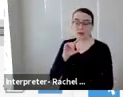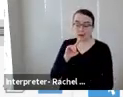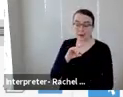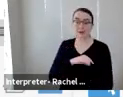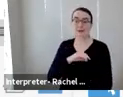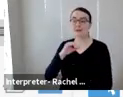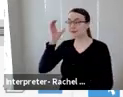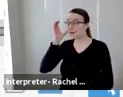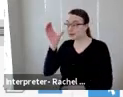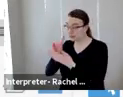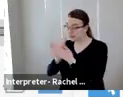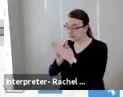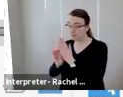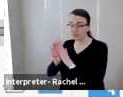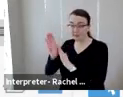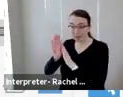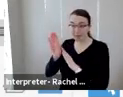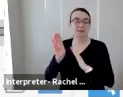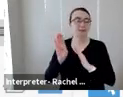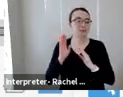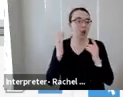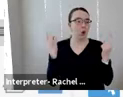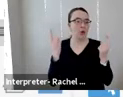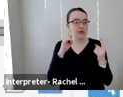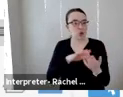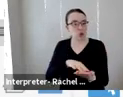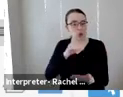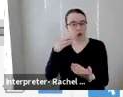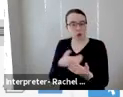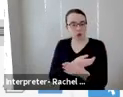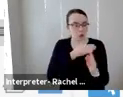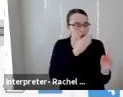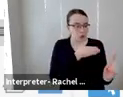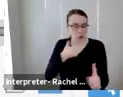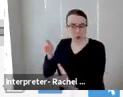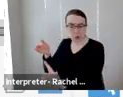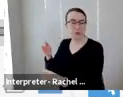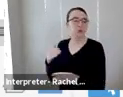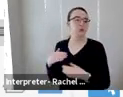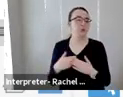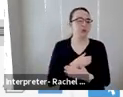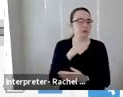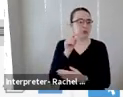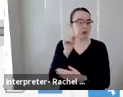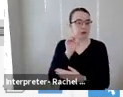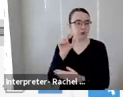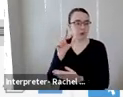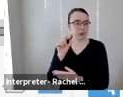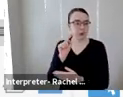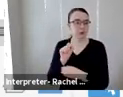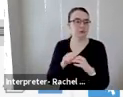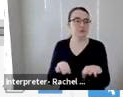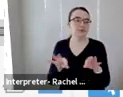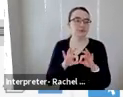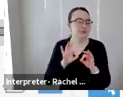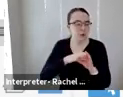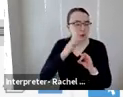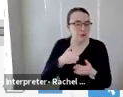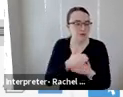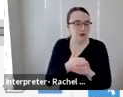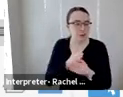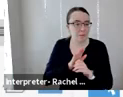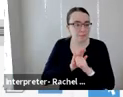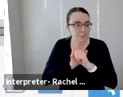development, it's about learning new pathways and learning new tools. So never stop pushing